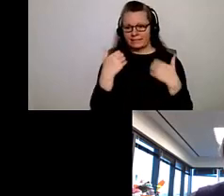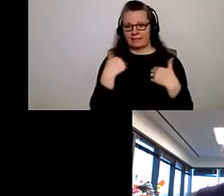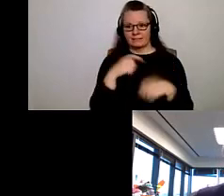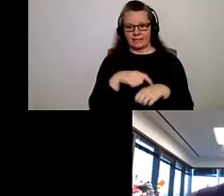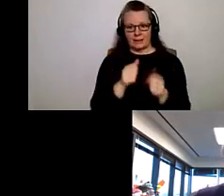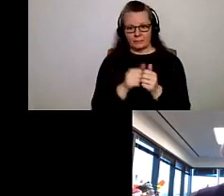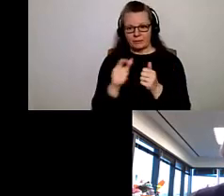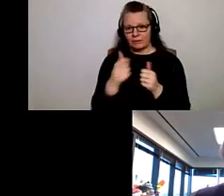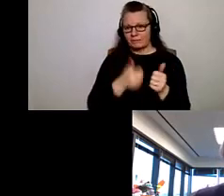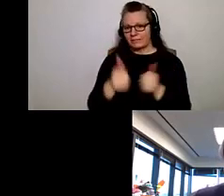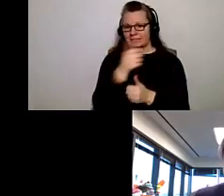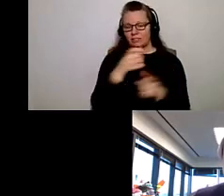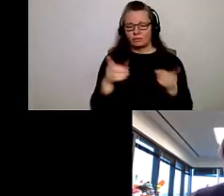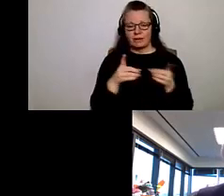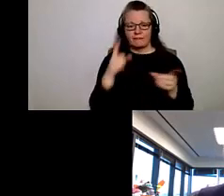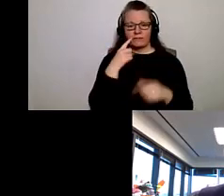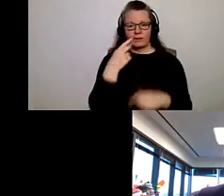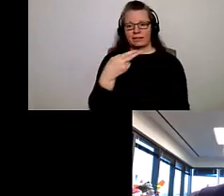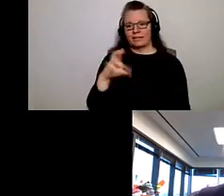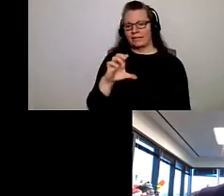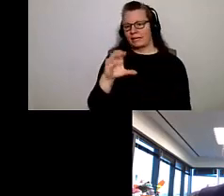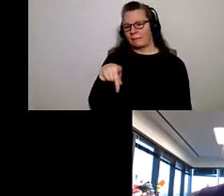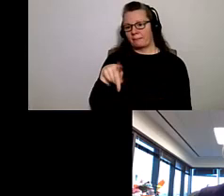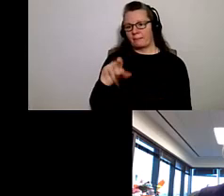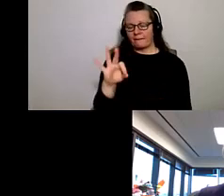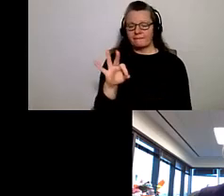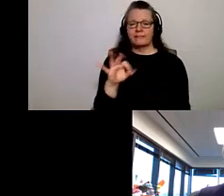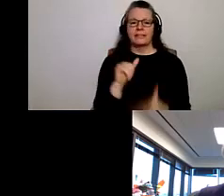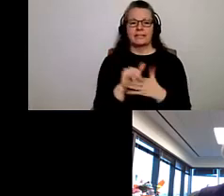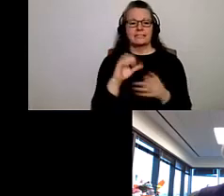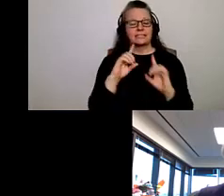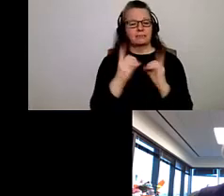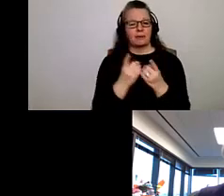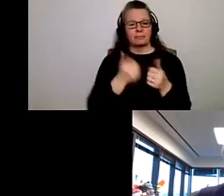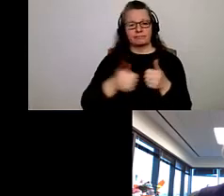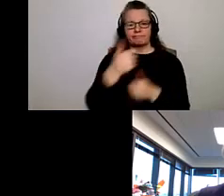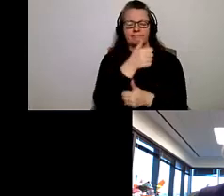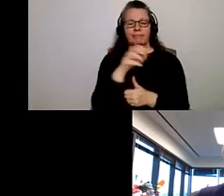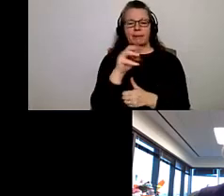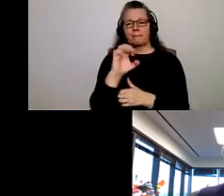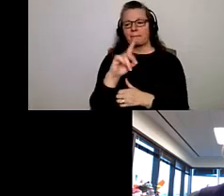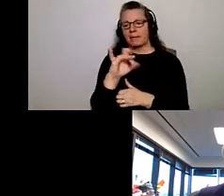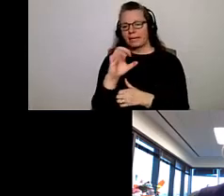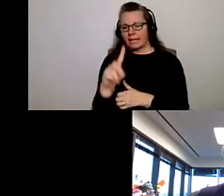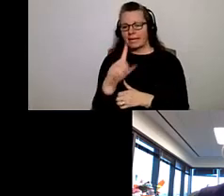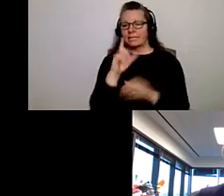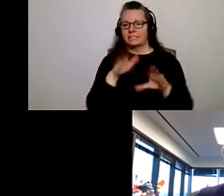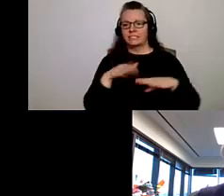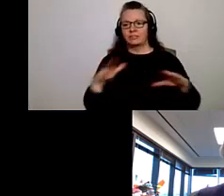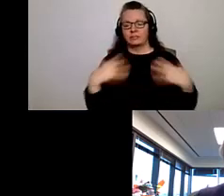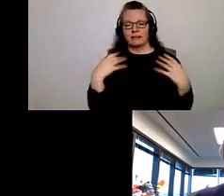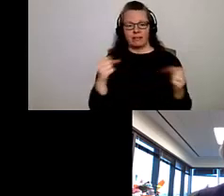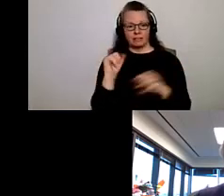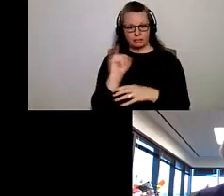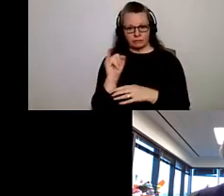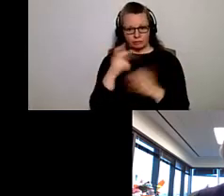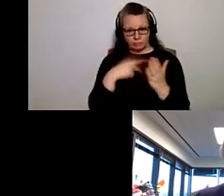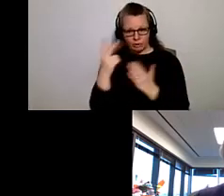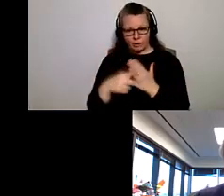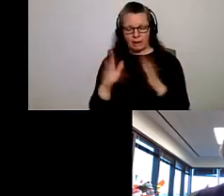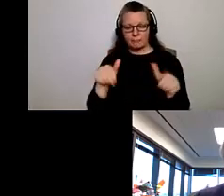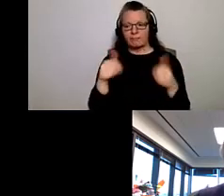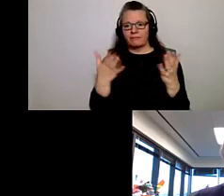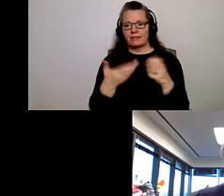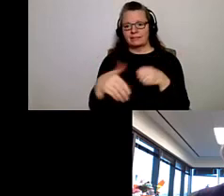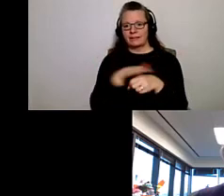for the Department of Healthcare Policy and Financing. That's the department that oversees Medicaid and the Children's Health Insurance Program and provides coverage